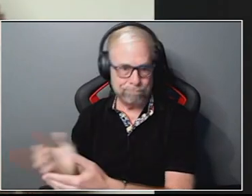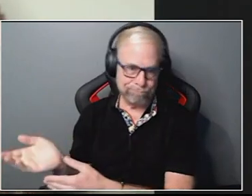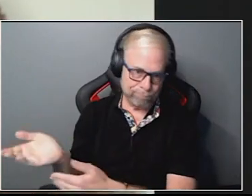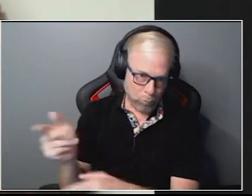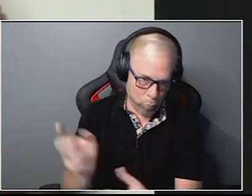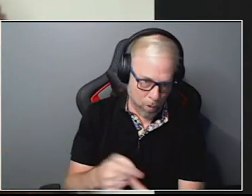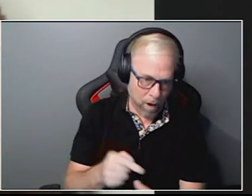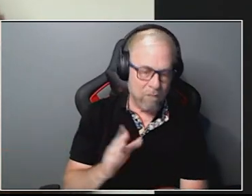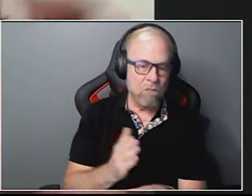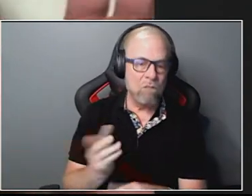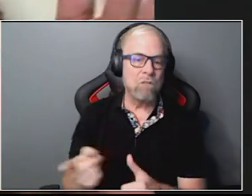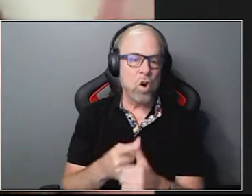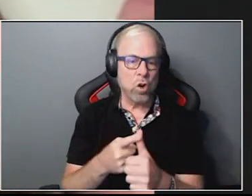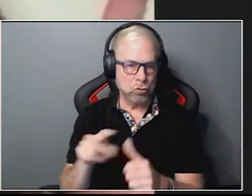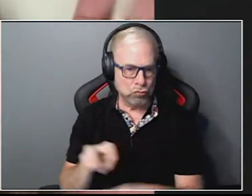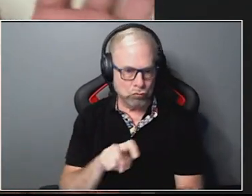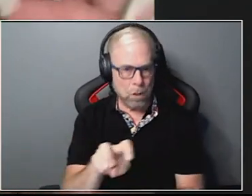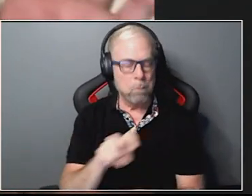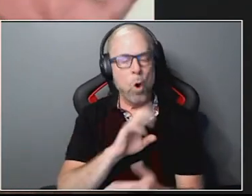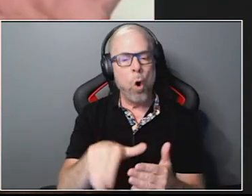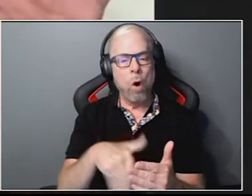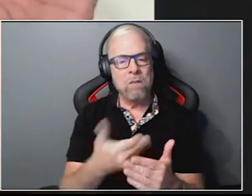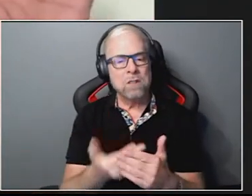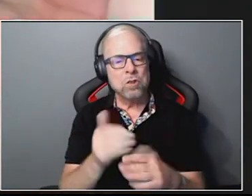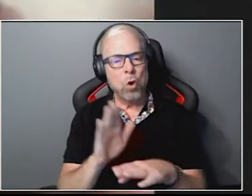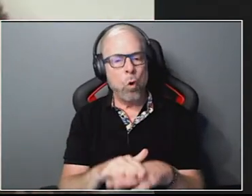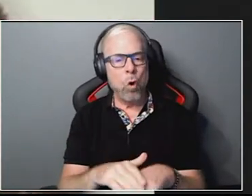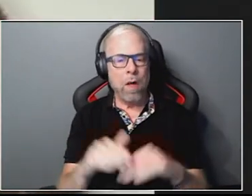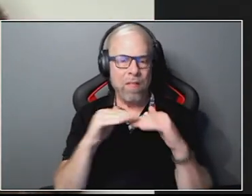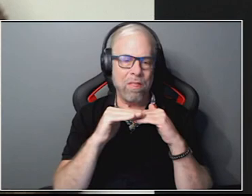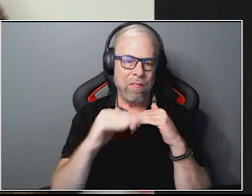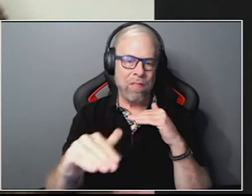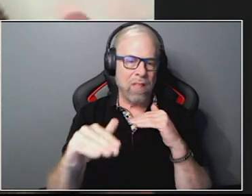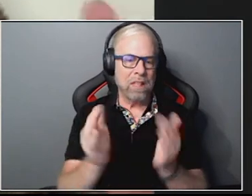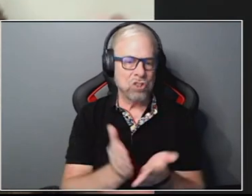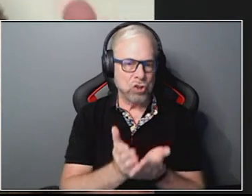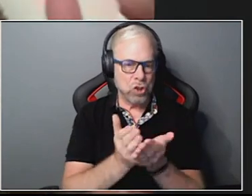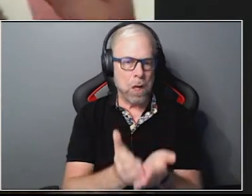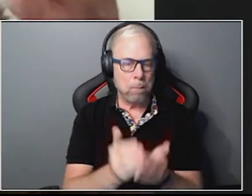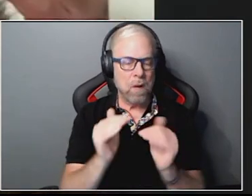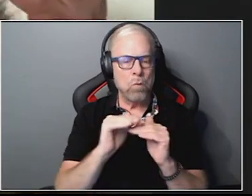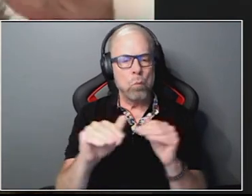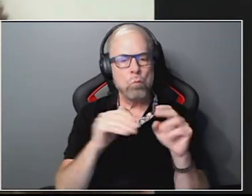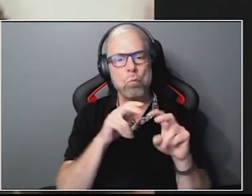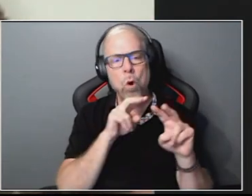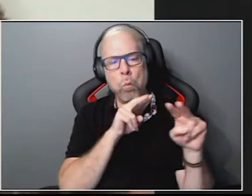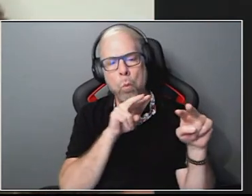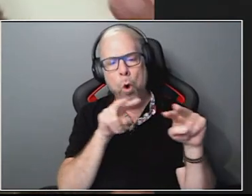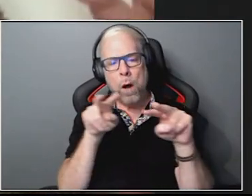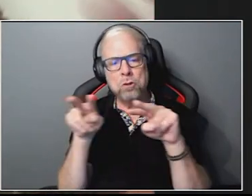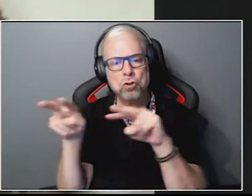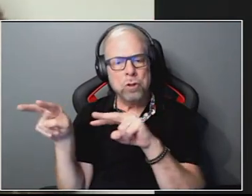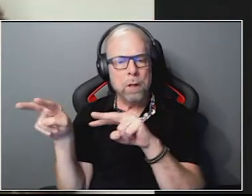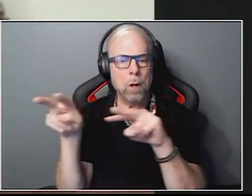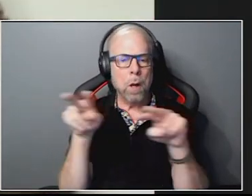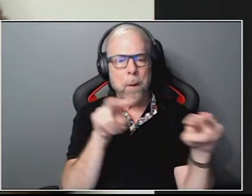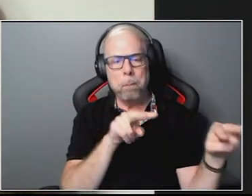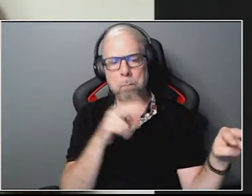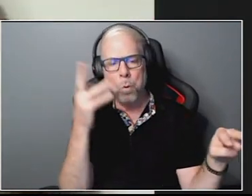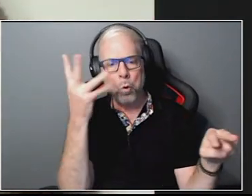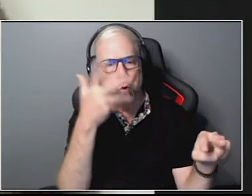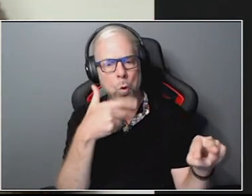on the deck, and we're all watching this amazing, amazing view of